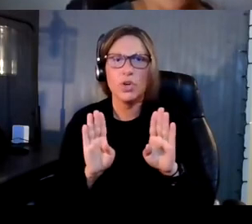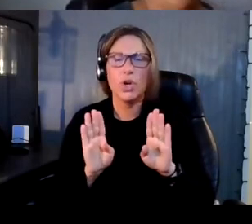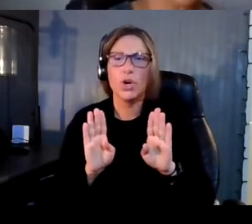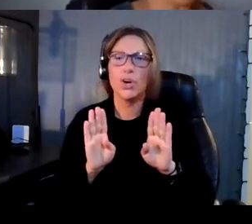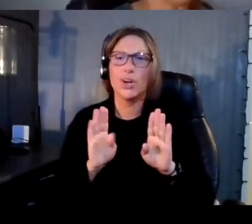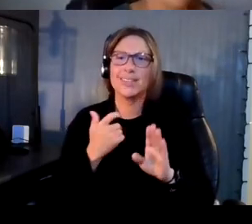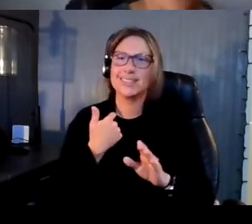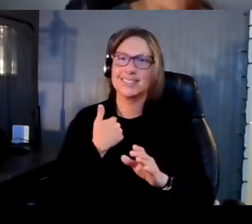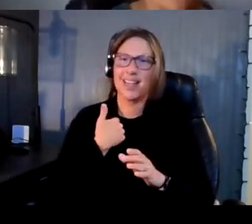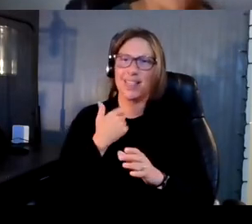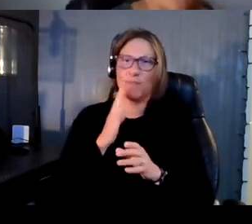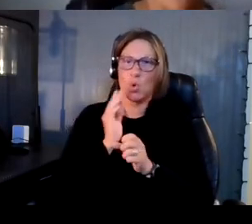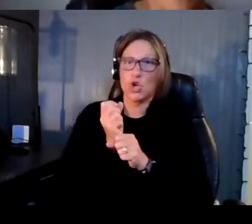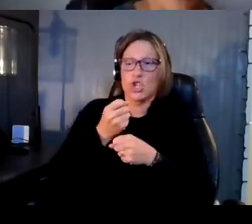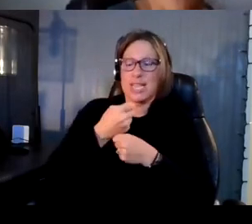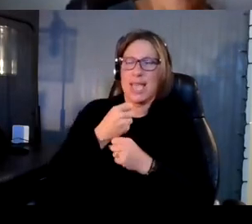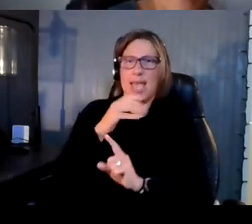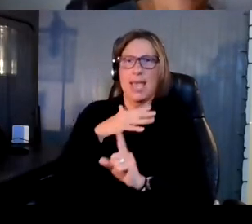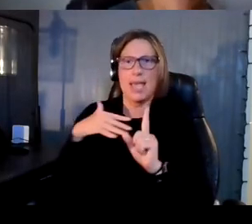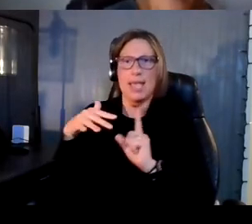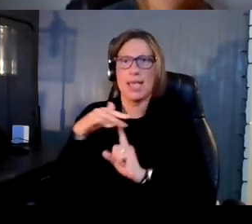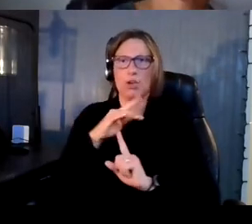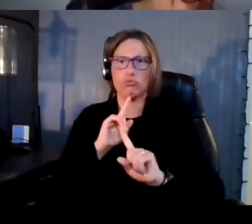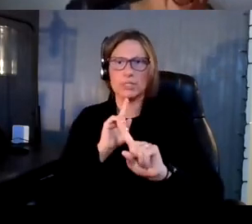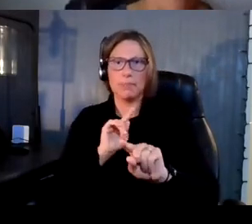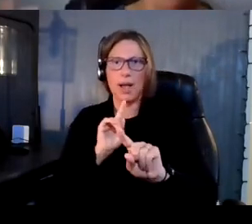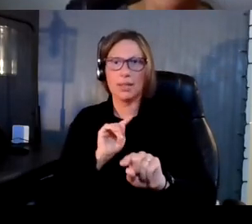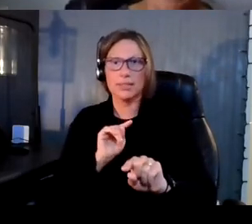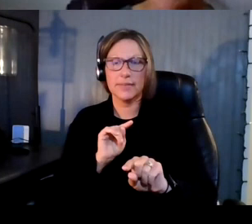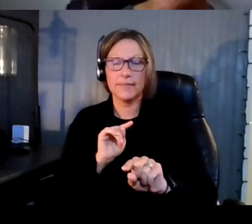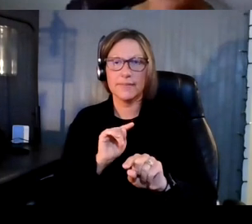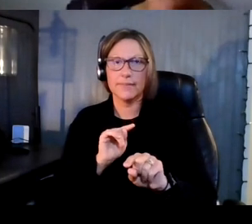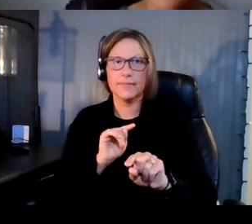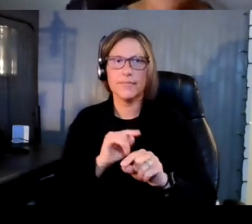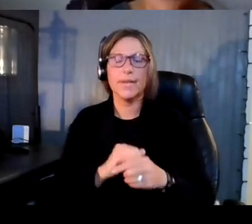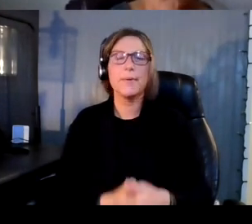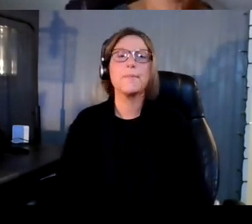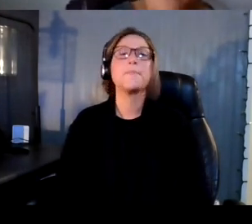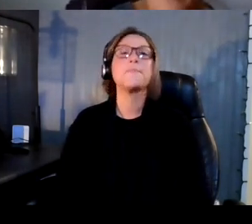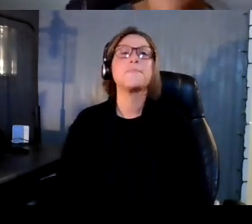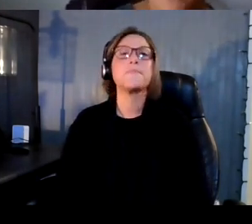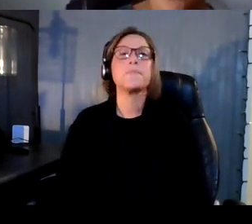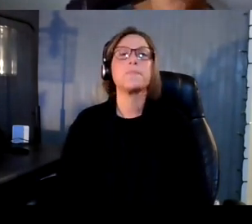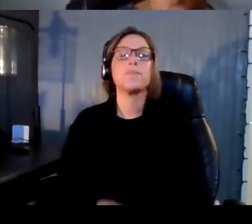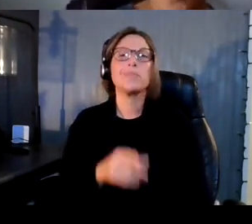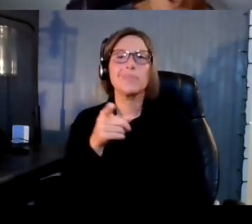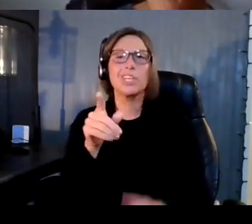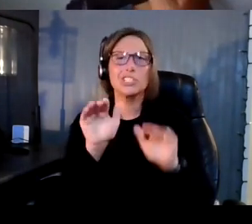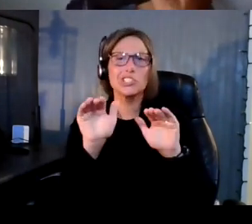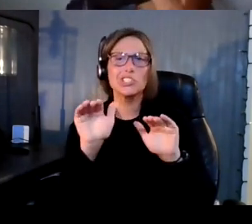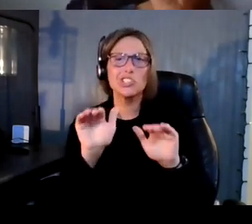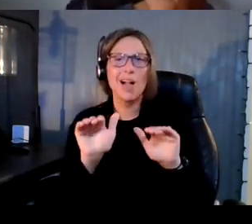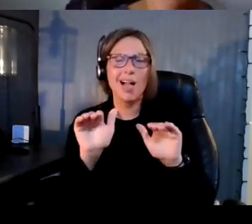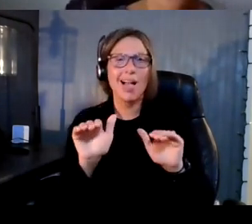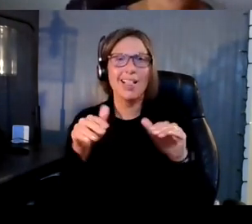atmosphere that's responsive. That means they haven't necessarily realized the control over